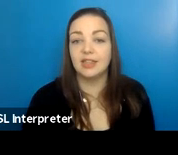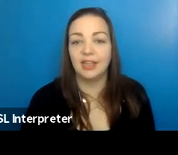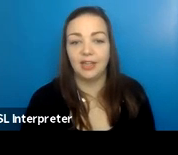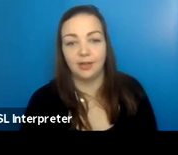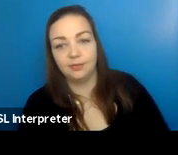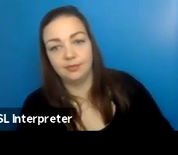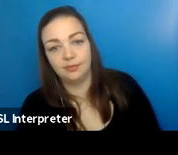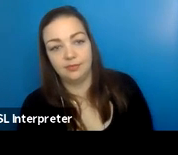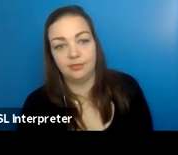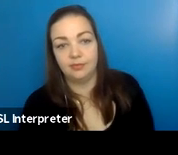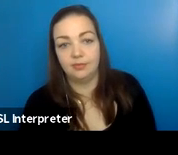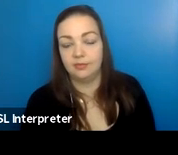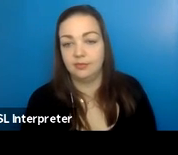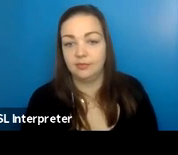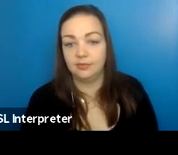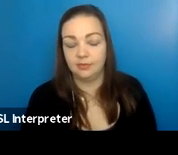That's it. Thank you.